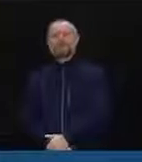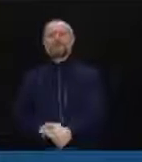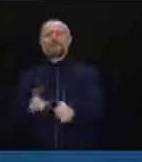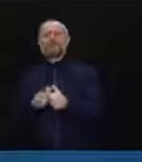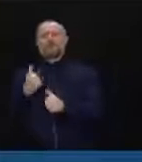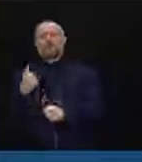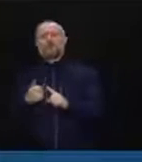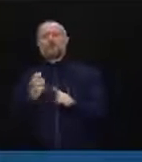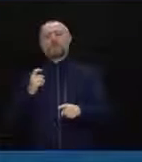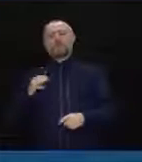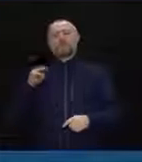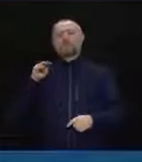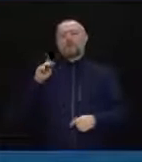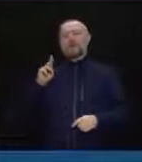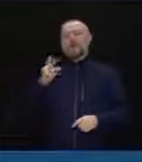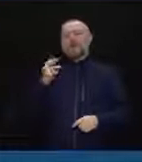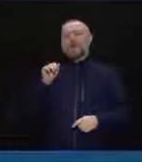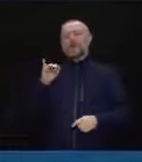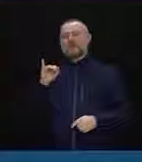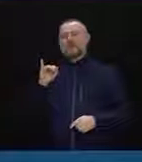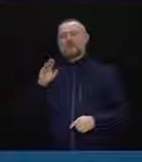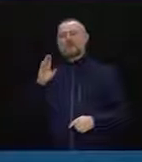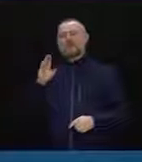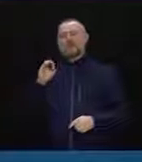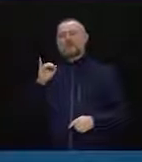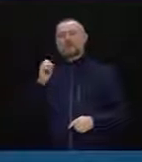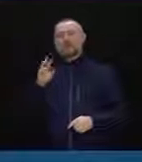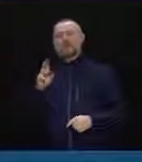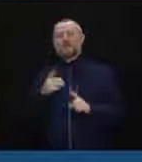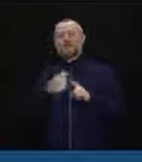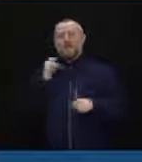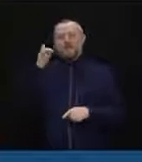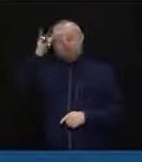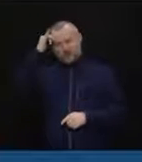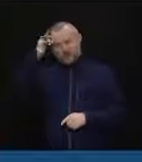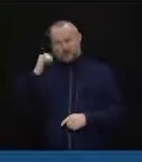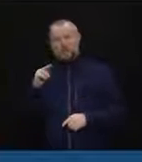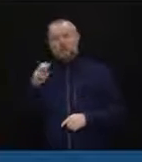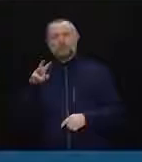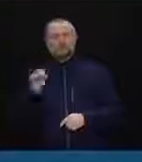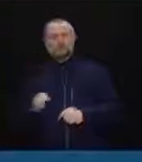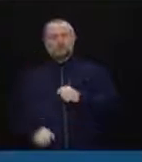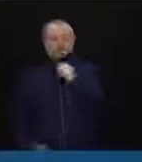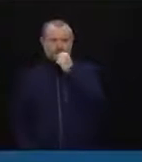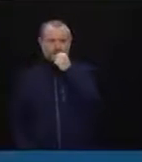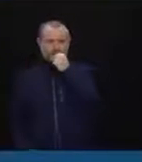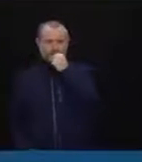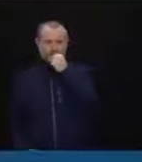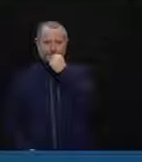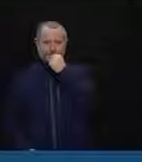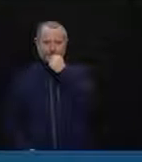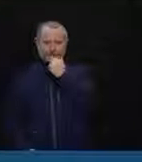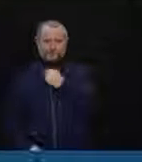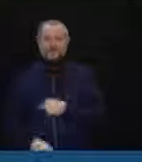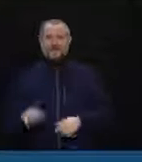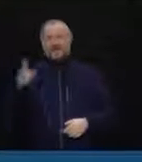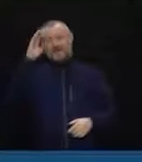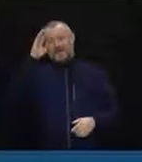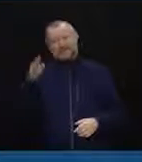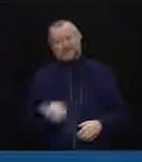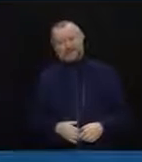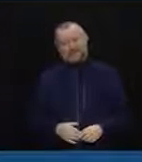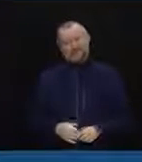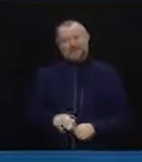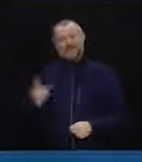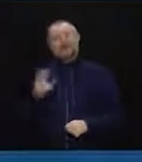Buffalo News. Makai, your mic is open. Hi, yes, it's Maki Becker. Hi. I wanted to ask, you know, a number of other governors